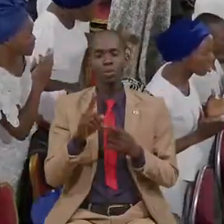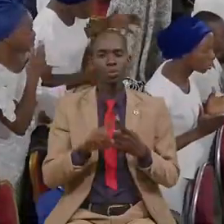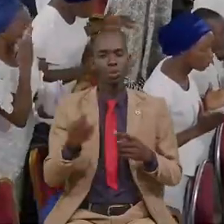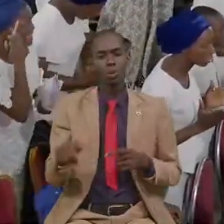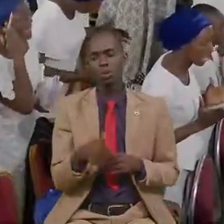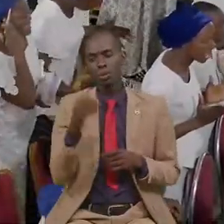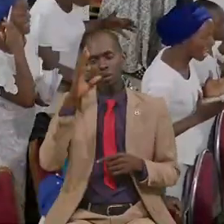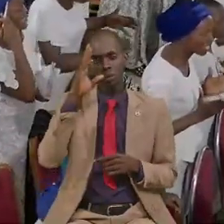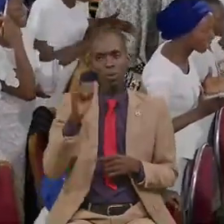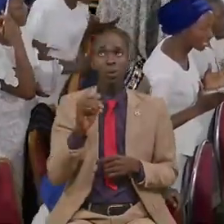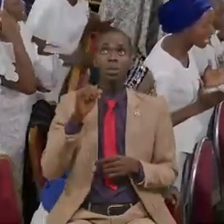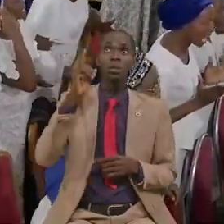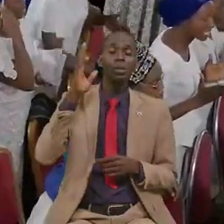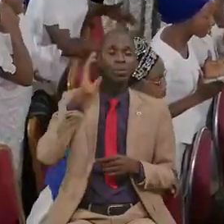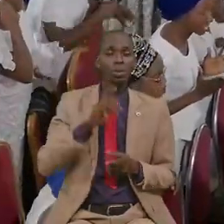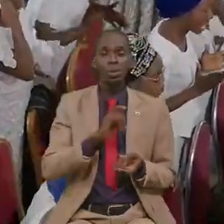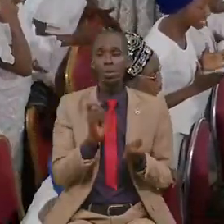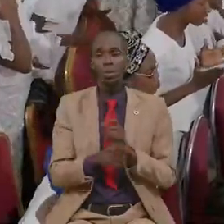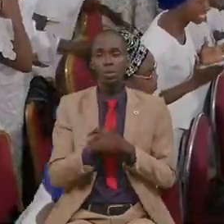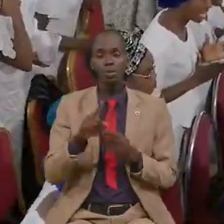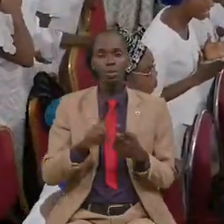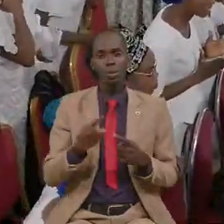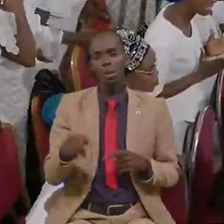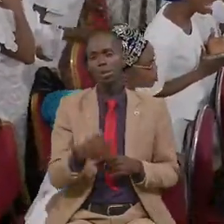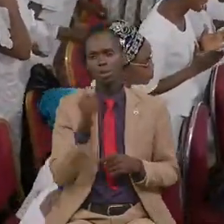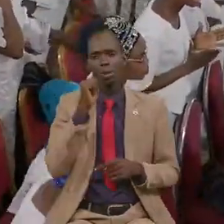He'll change you to another woman.